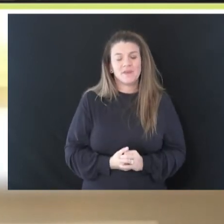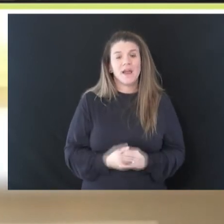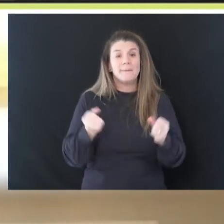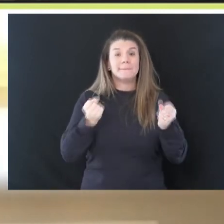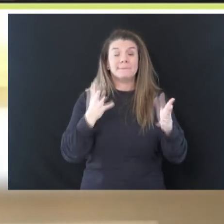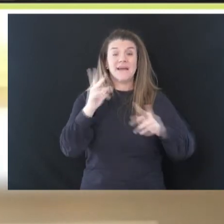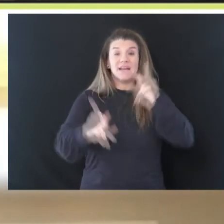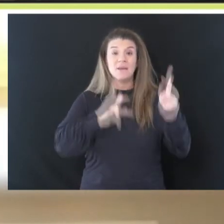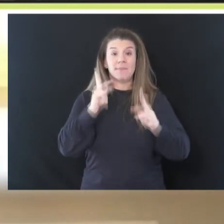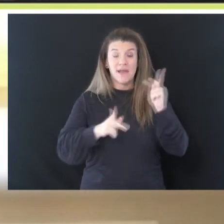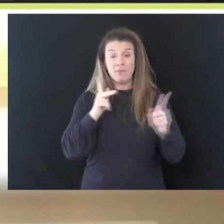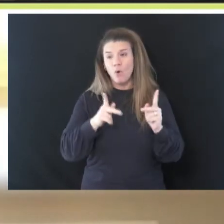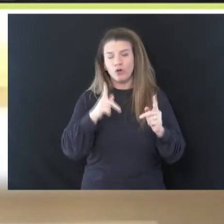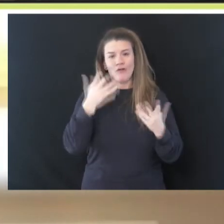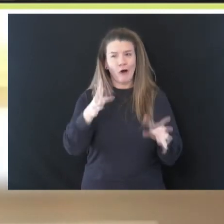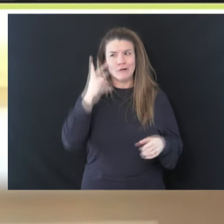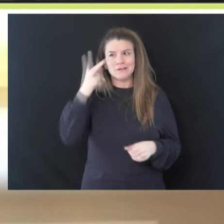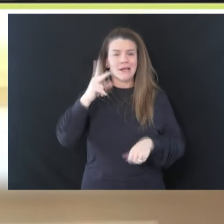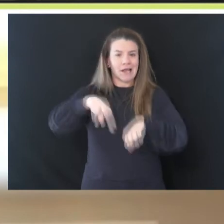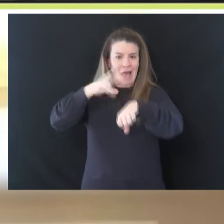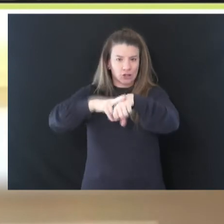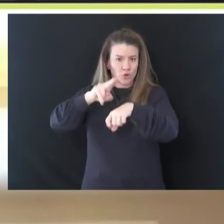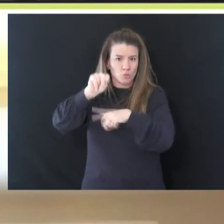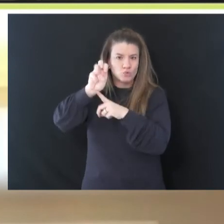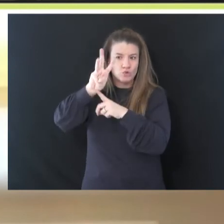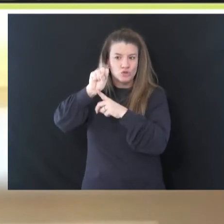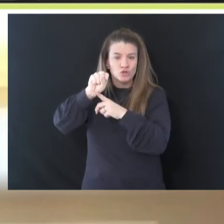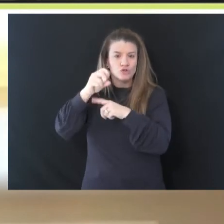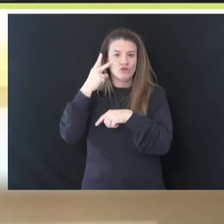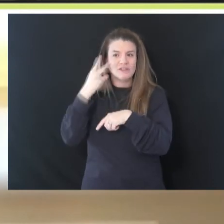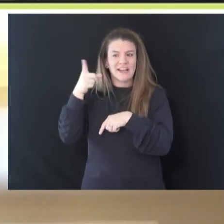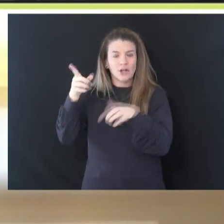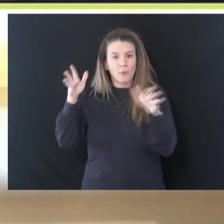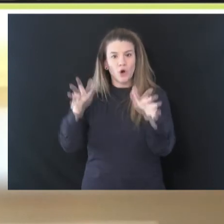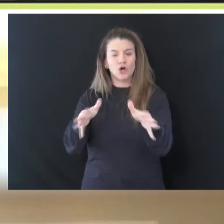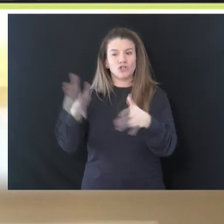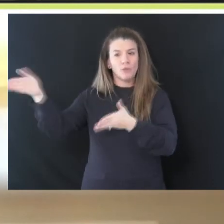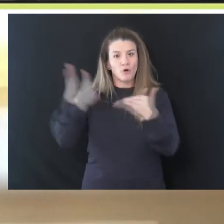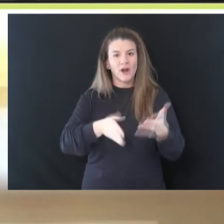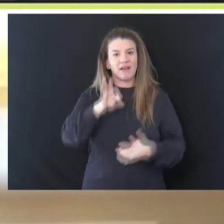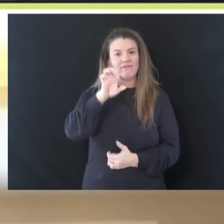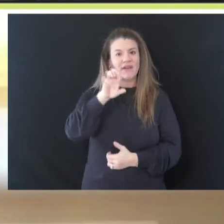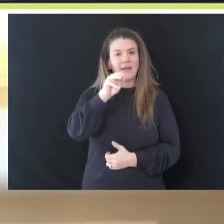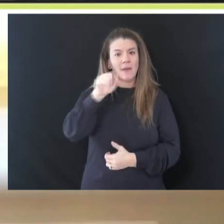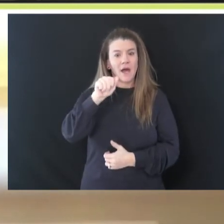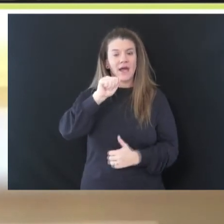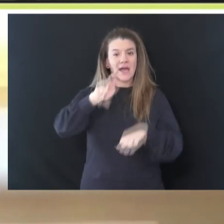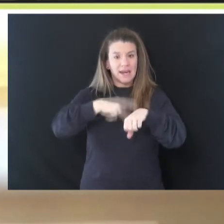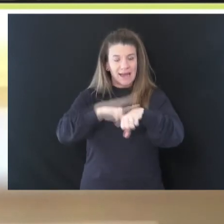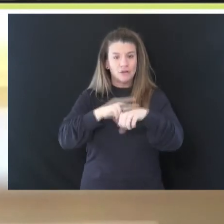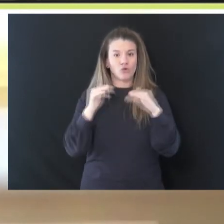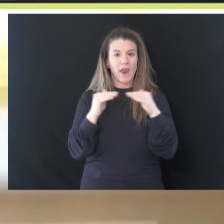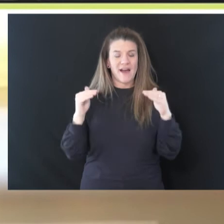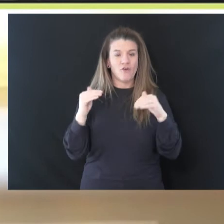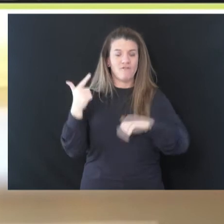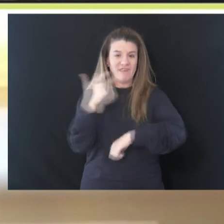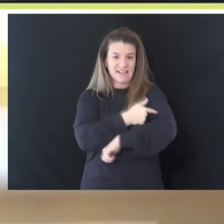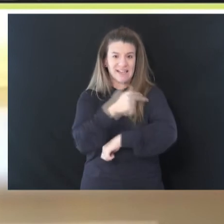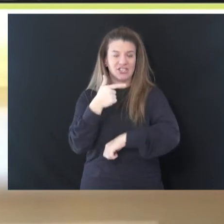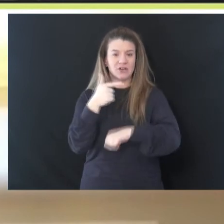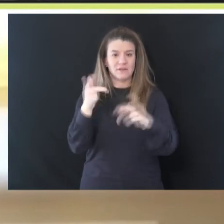folks have probably heard nationally about a push to bring FEMA and national level